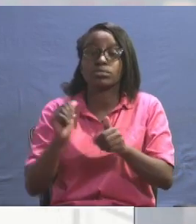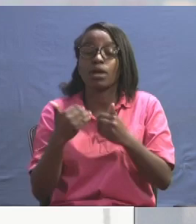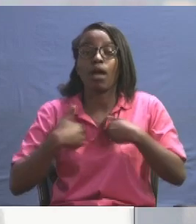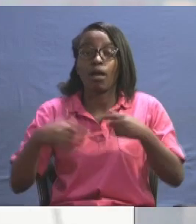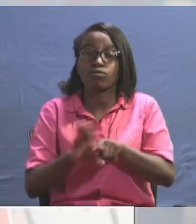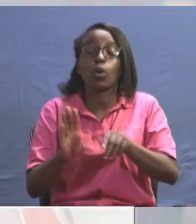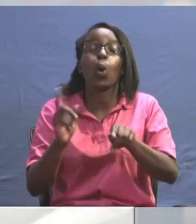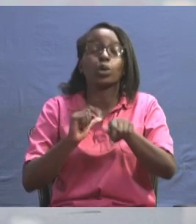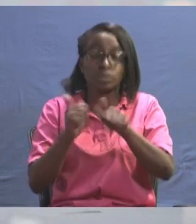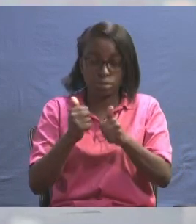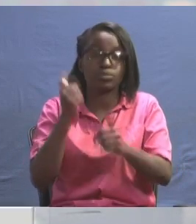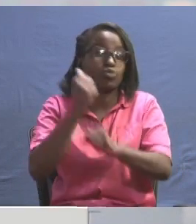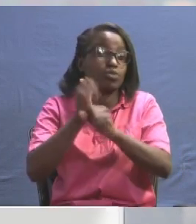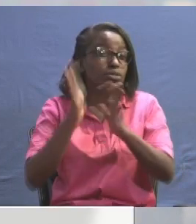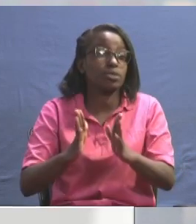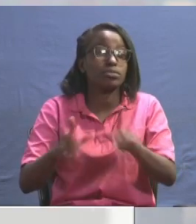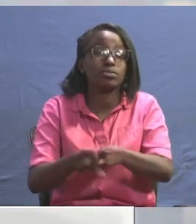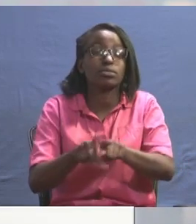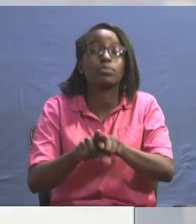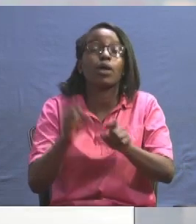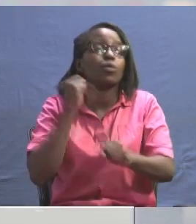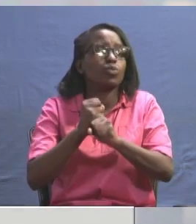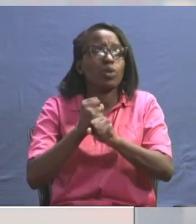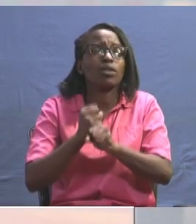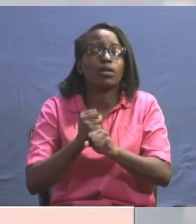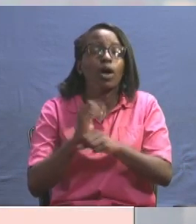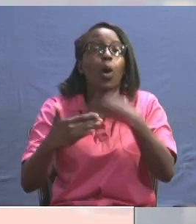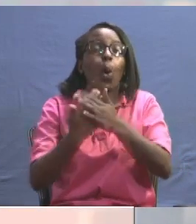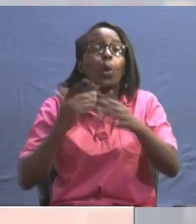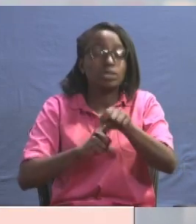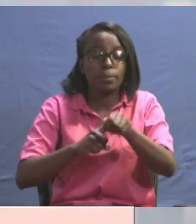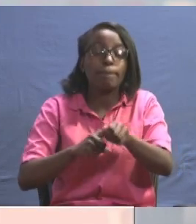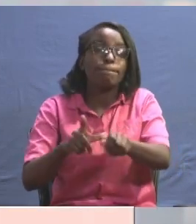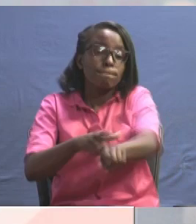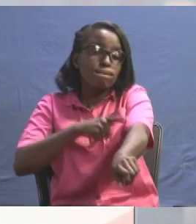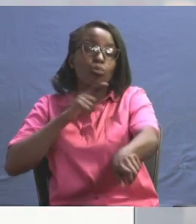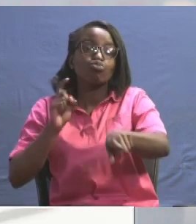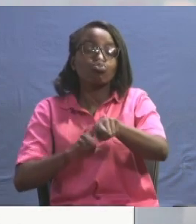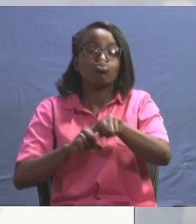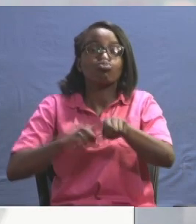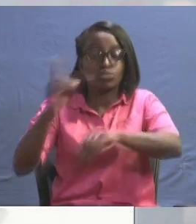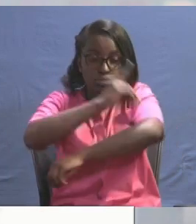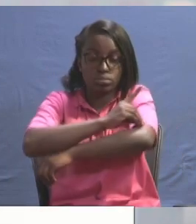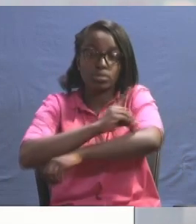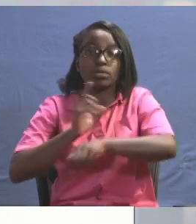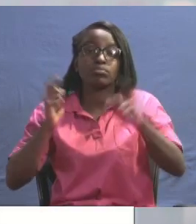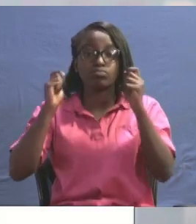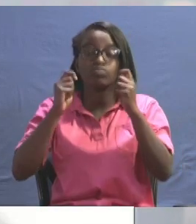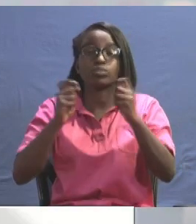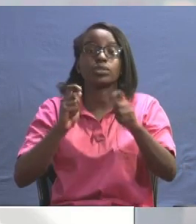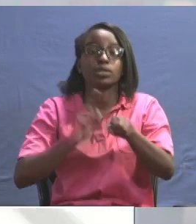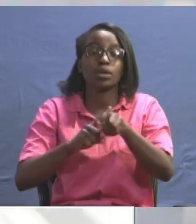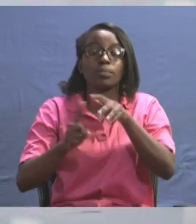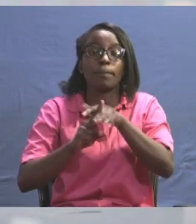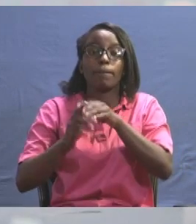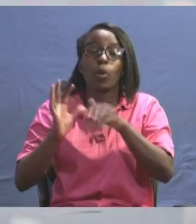Workers Union leaders inked a return to work formula after a day-long strike against leasing of